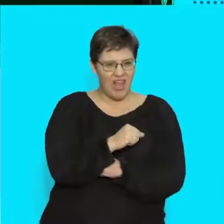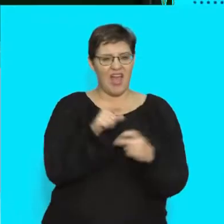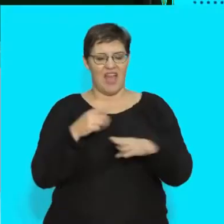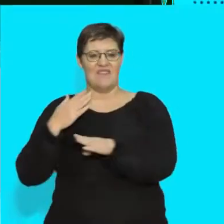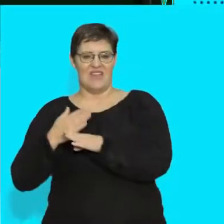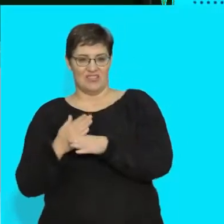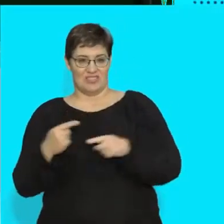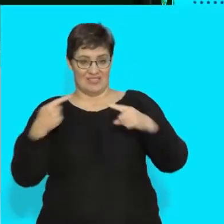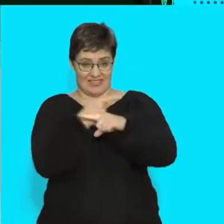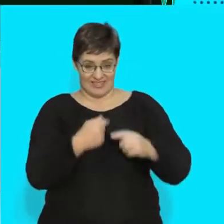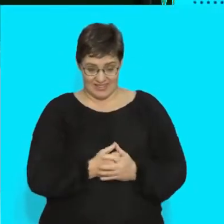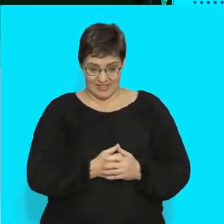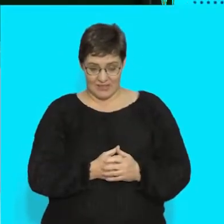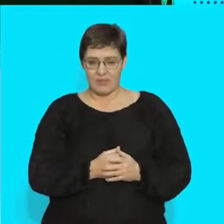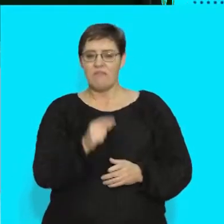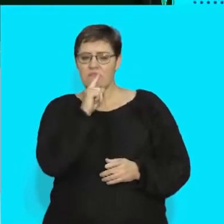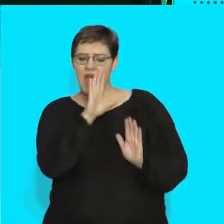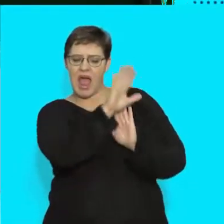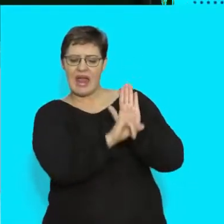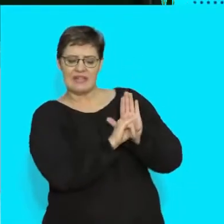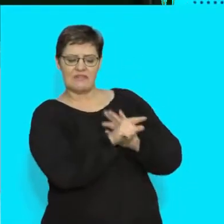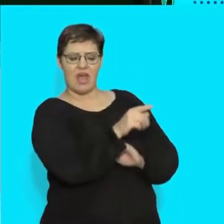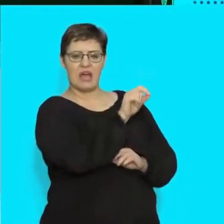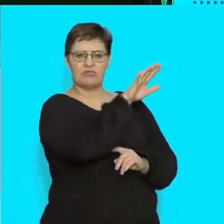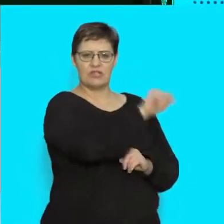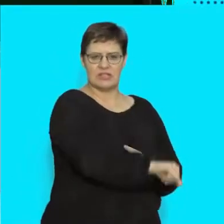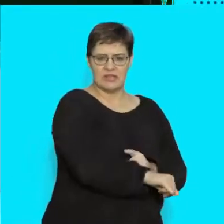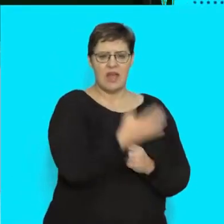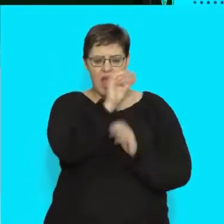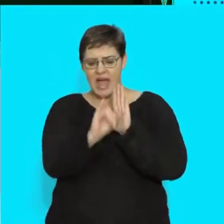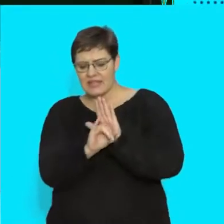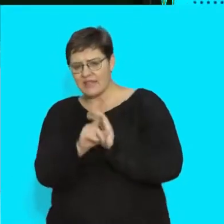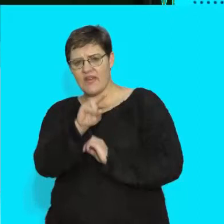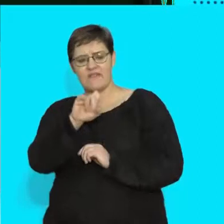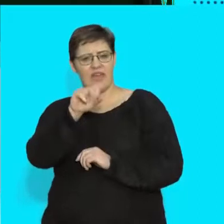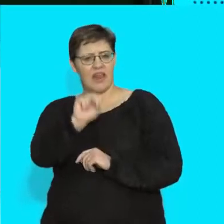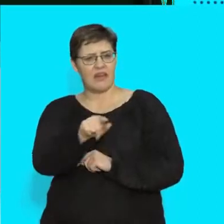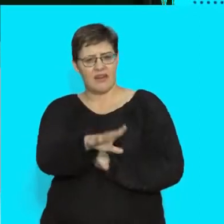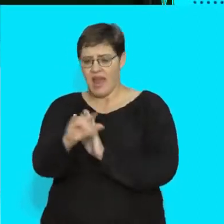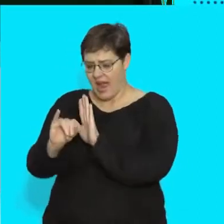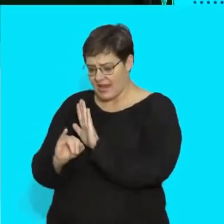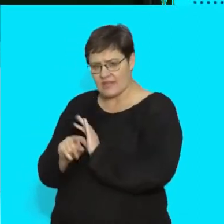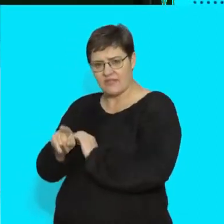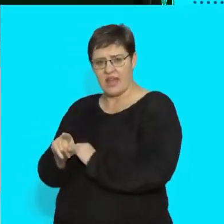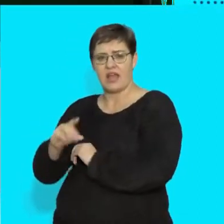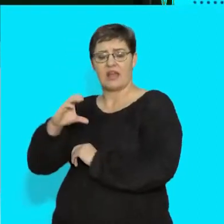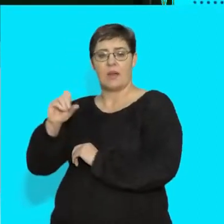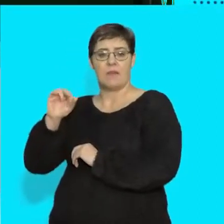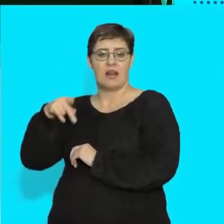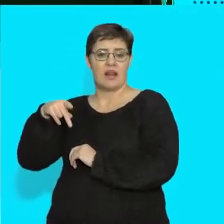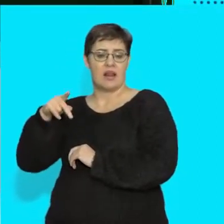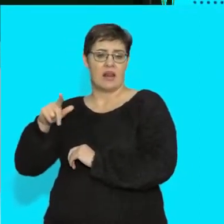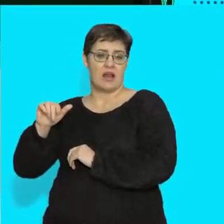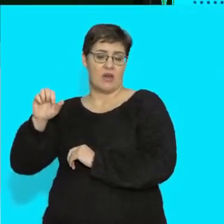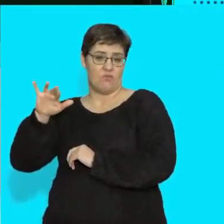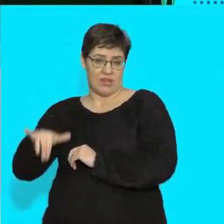look at how can I identify an artery, how can I identify a vein, and how will I be able to identify a